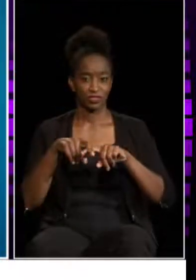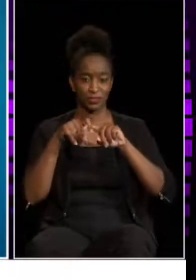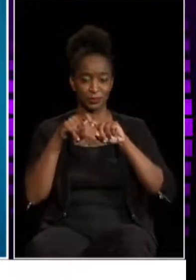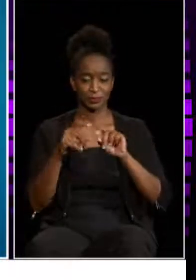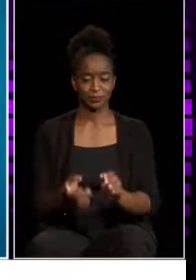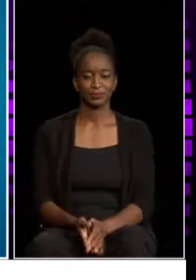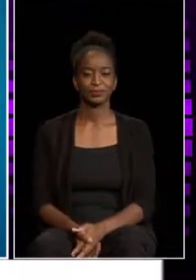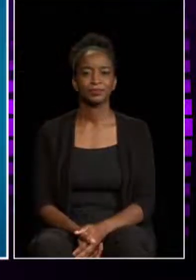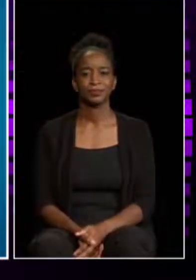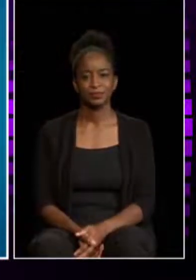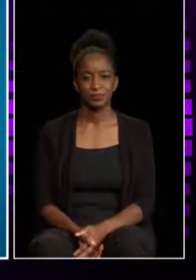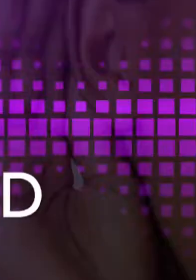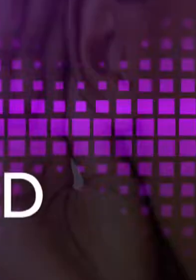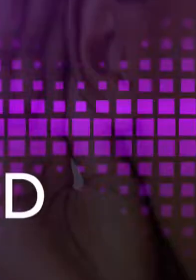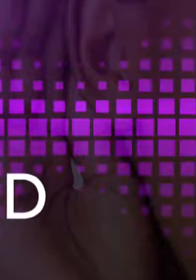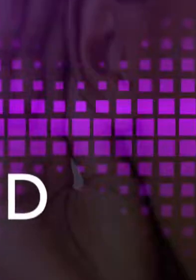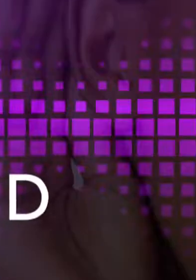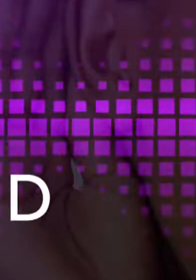back.